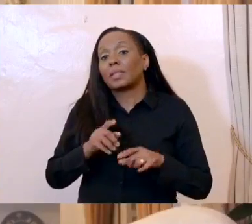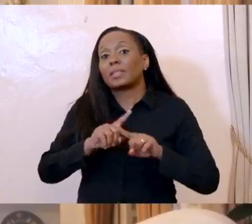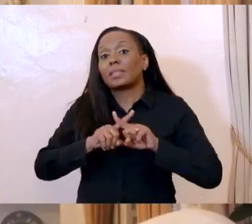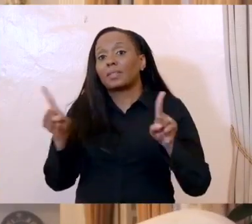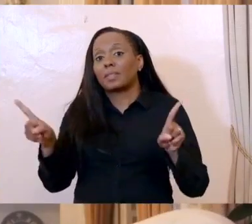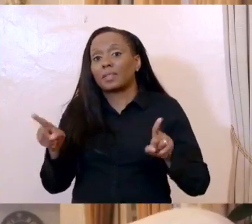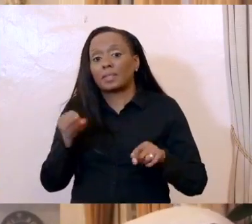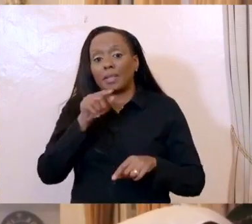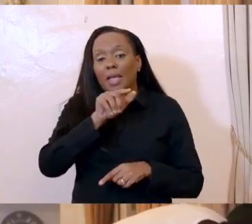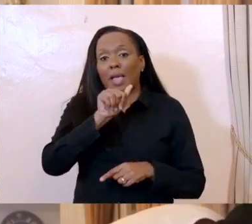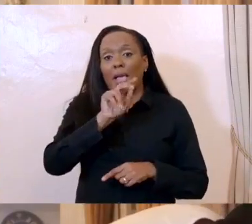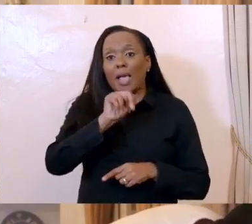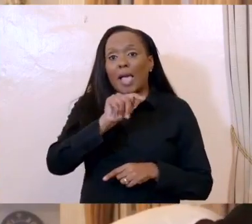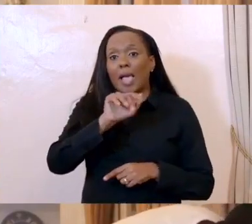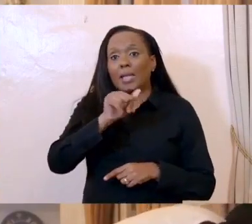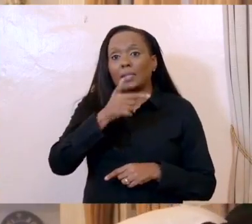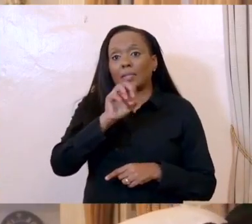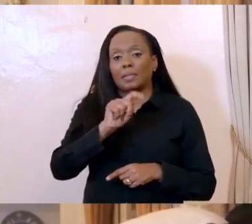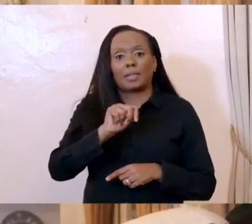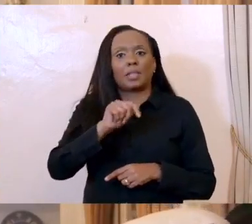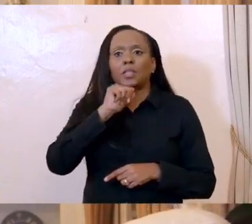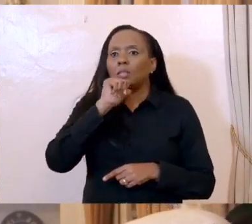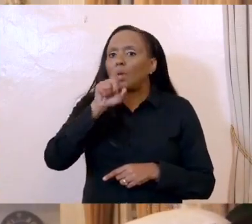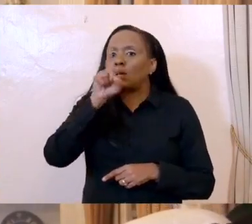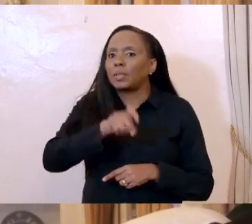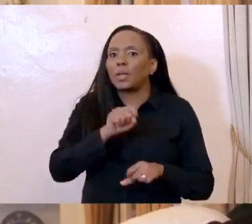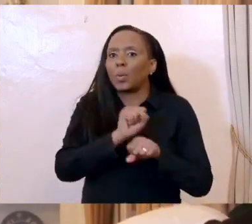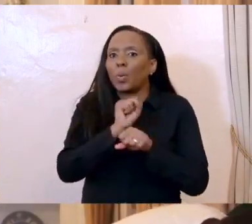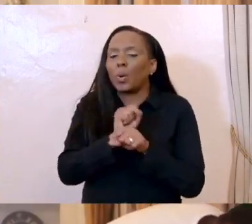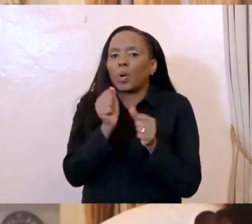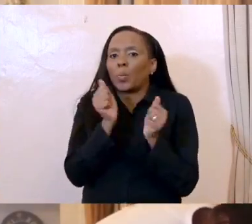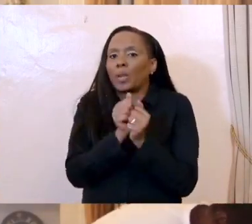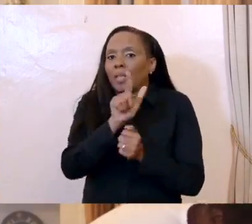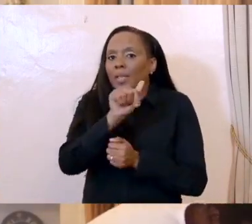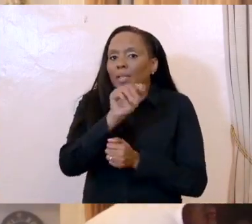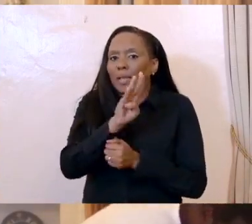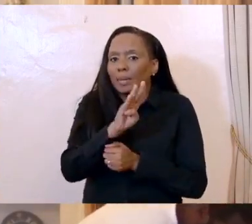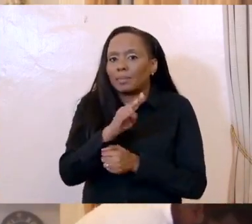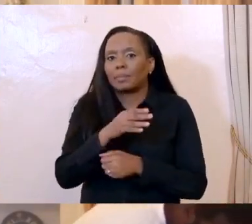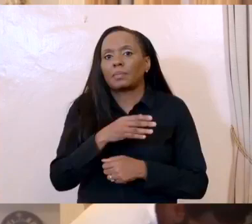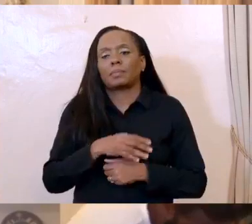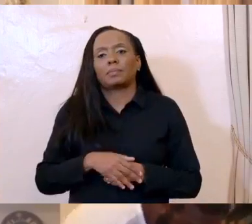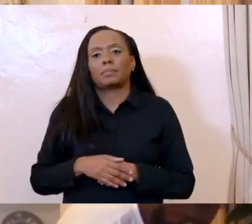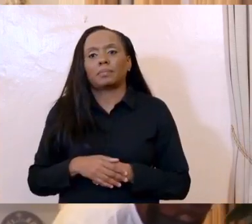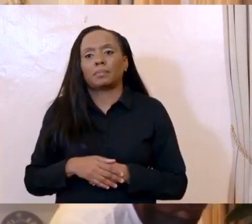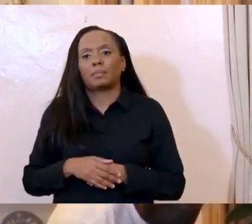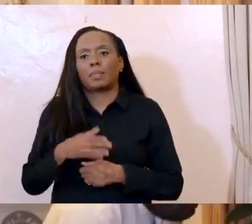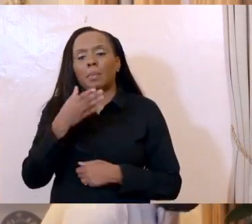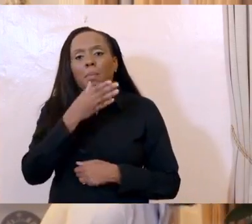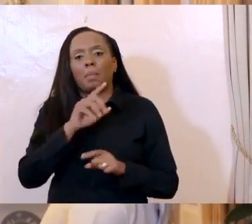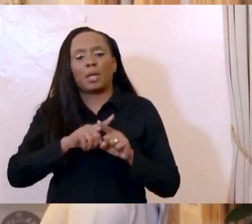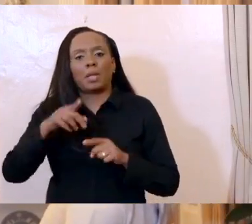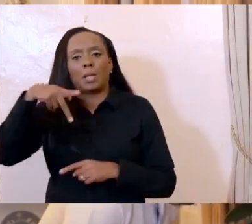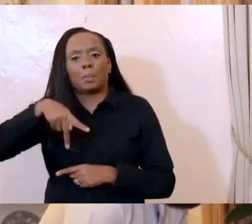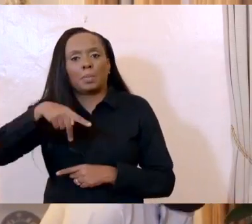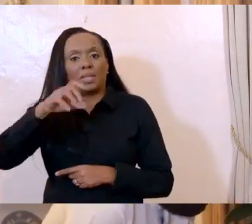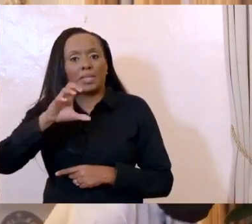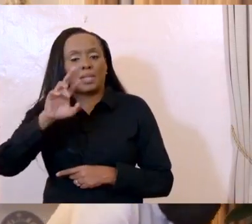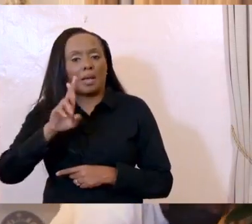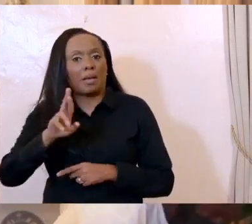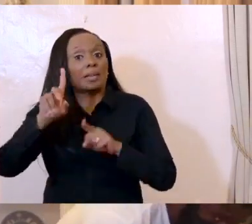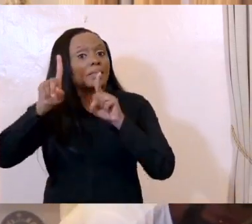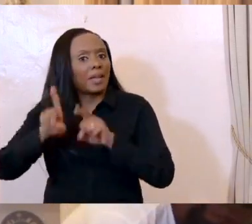work inside the Best Dos Santos lab. But the PCR test, we don't have an issue in terms of the capacity,